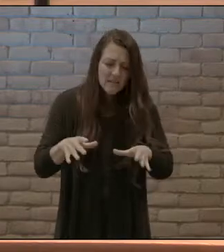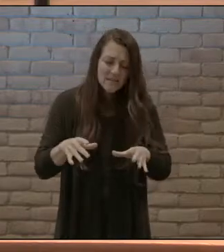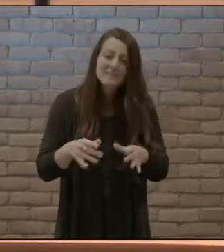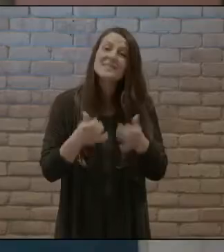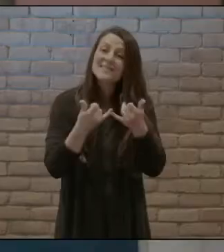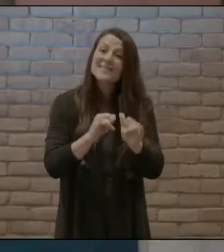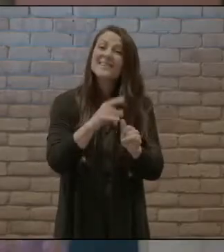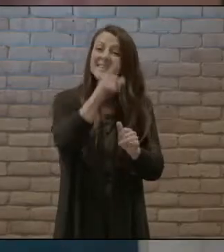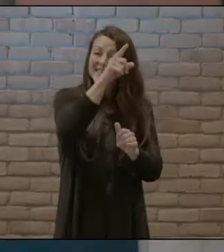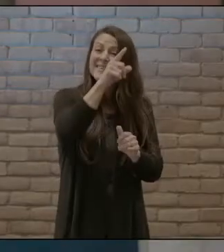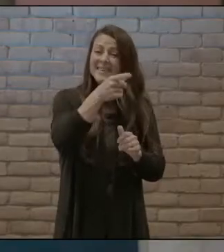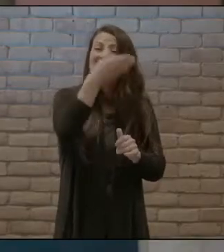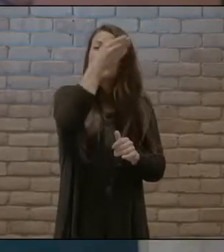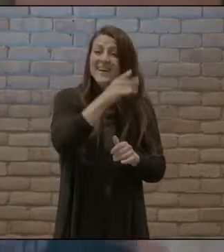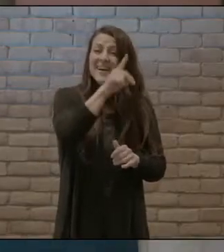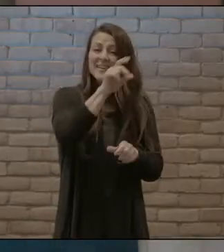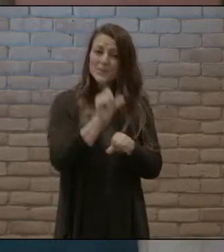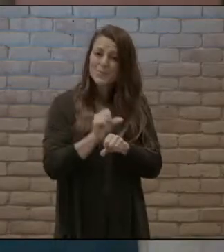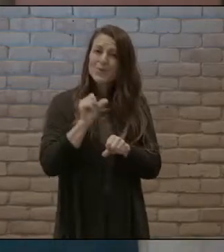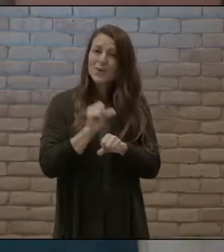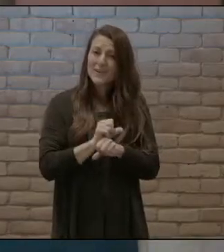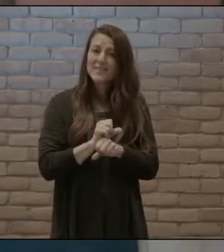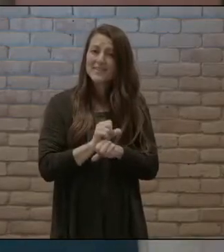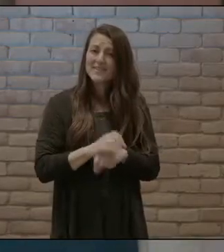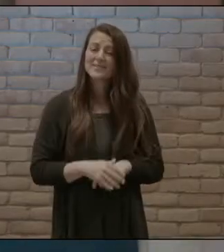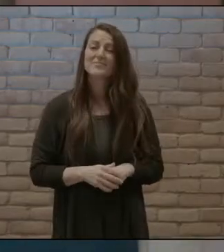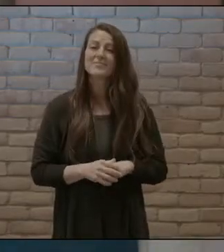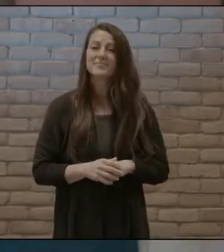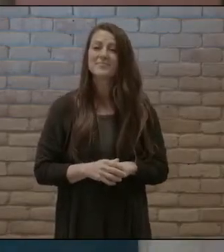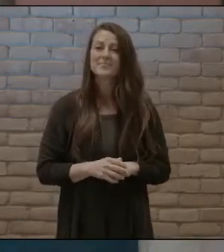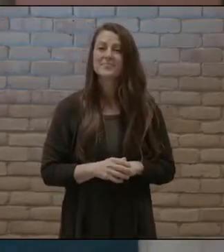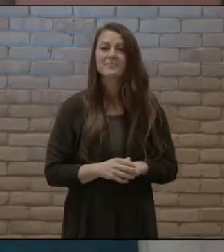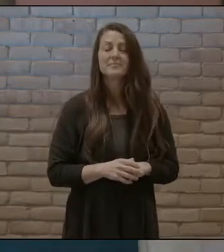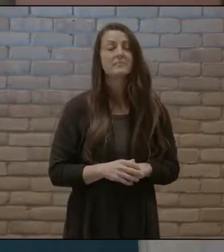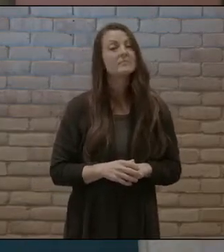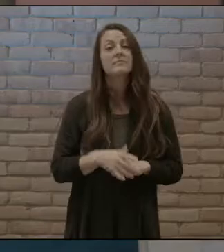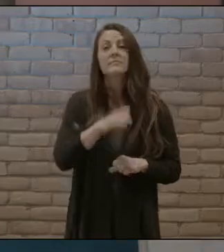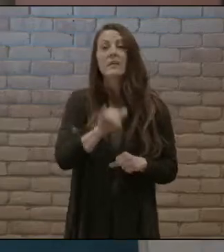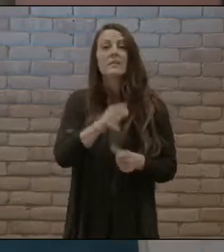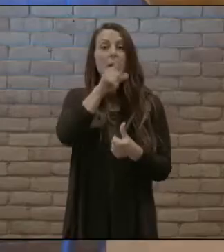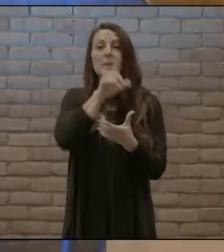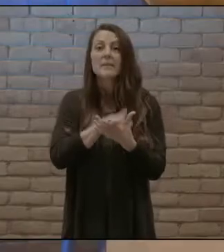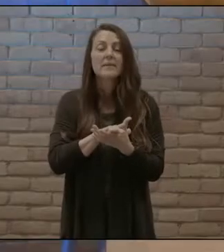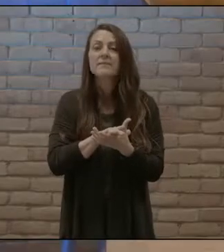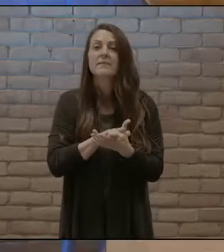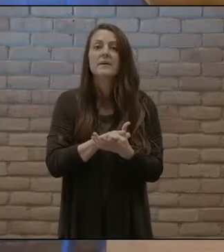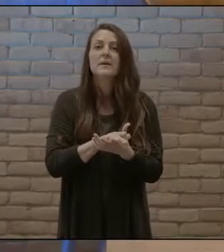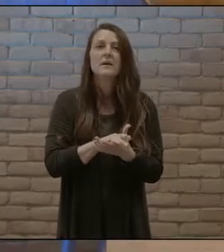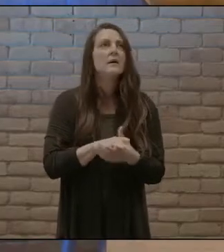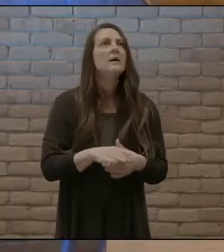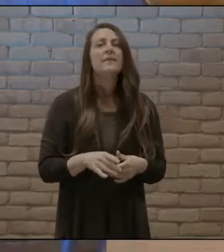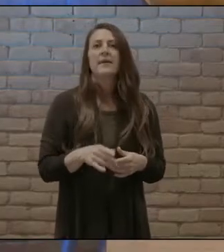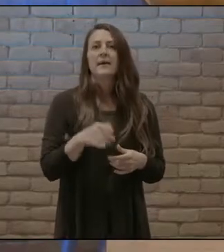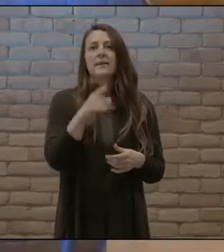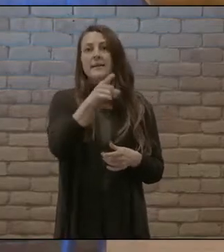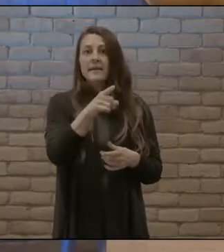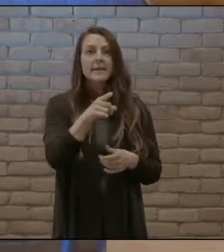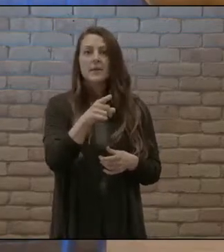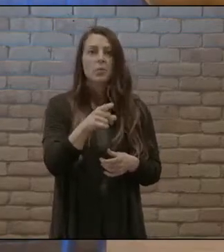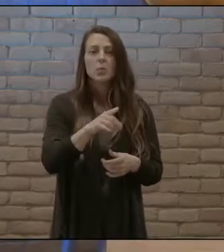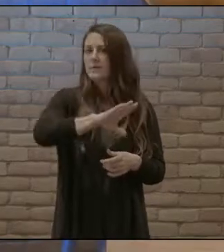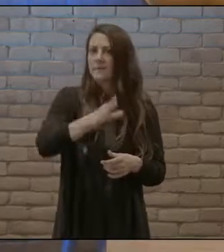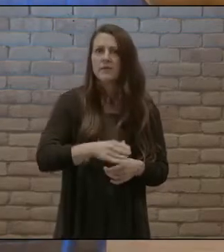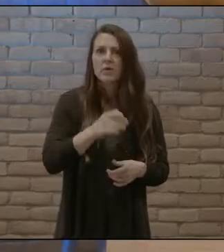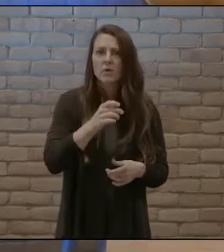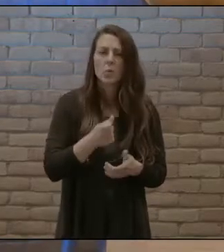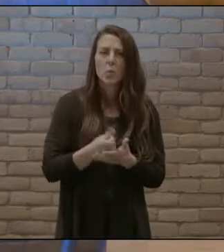working. God is working. And this belief that He will not waste this time for us